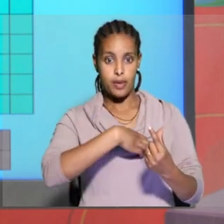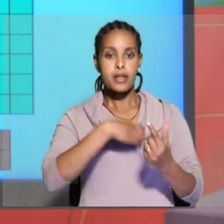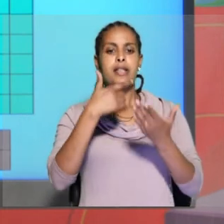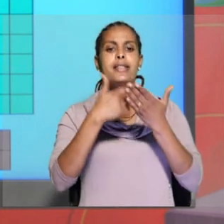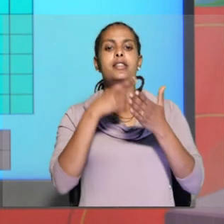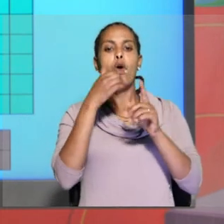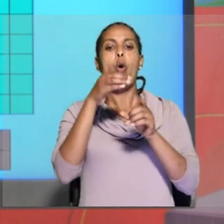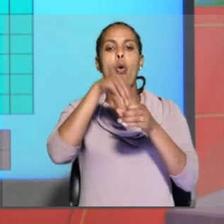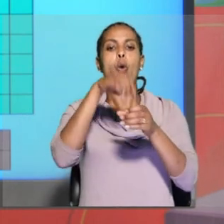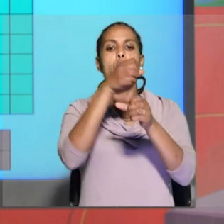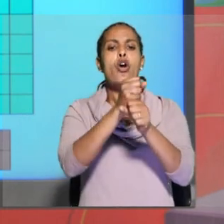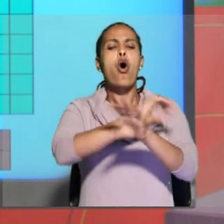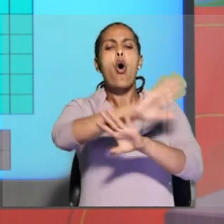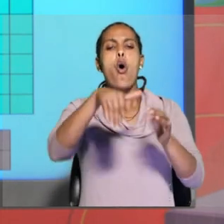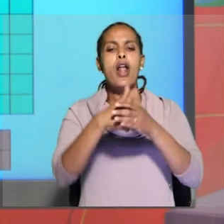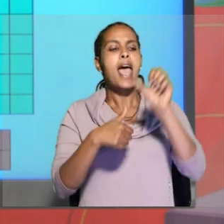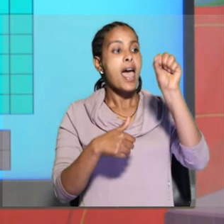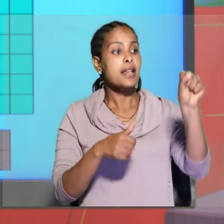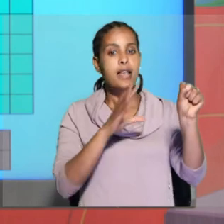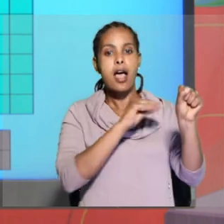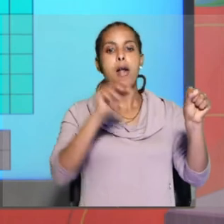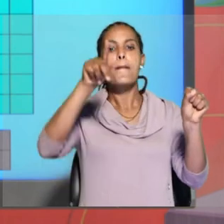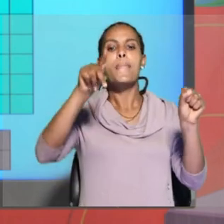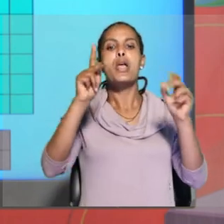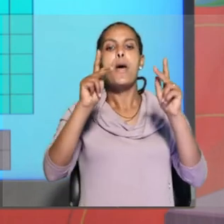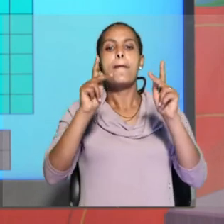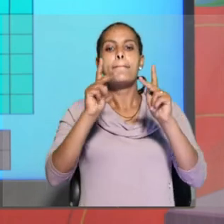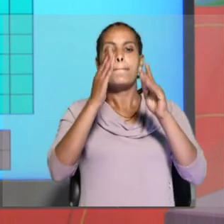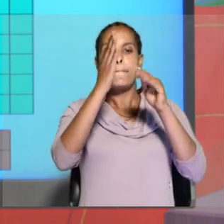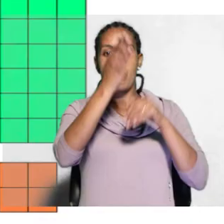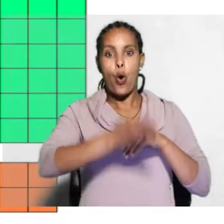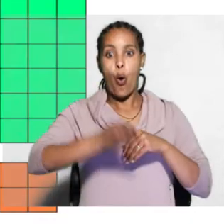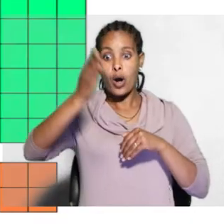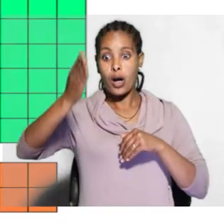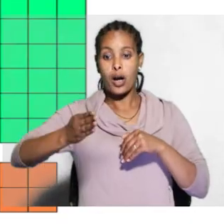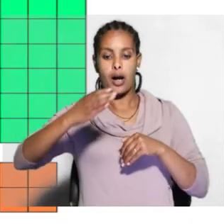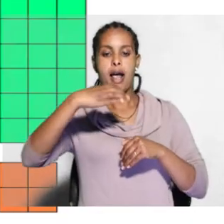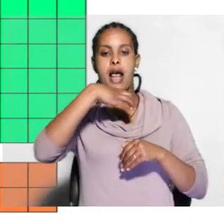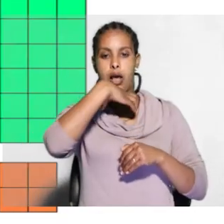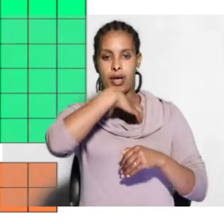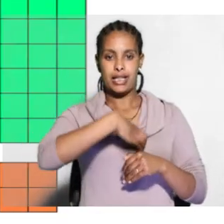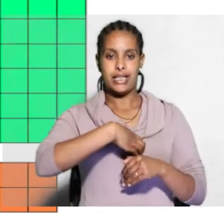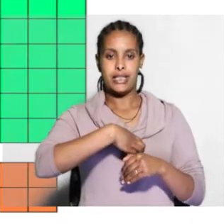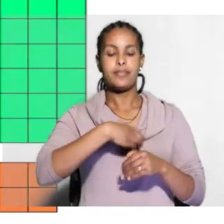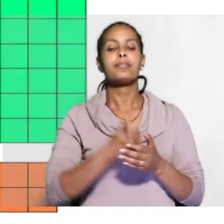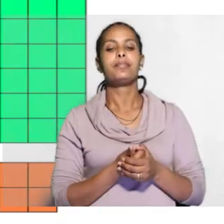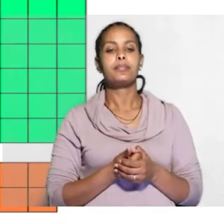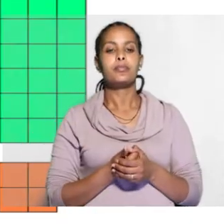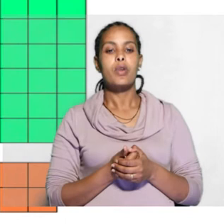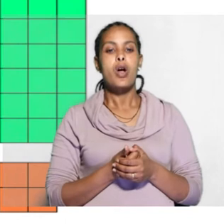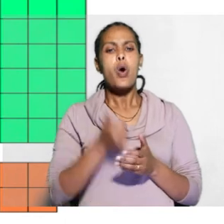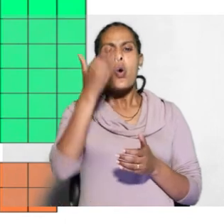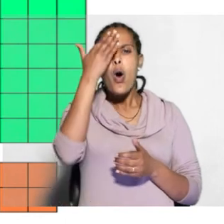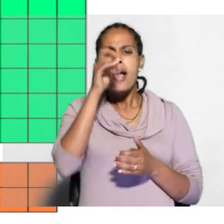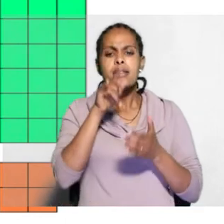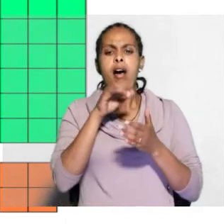This consists of all S and P block elements. S and P block elements. Why